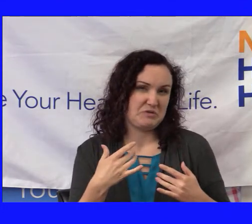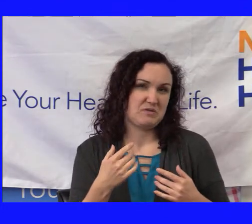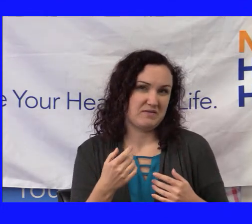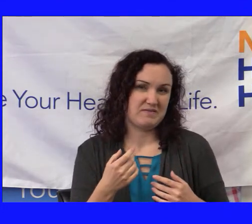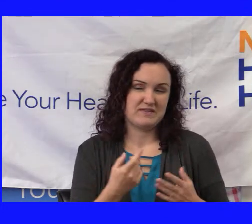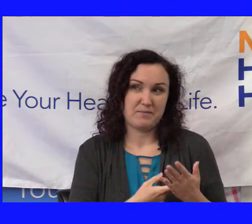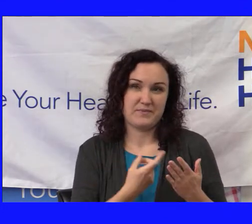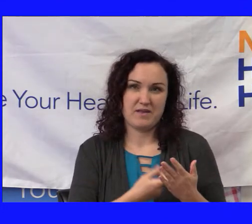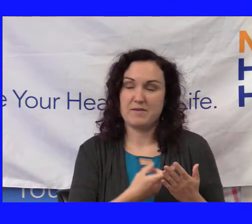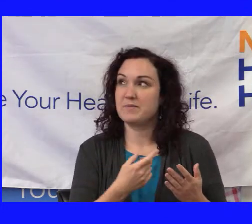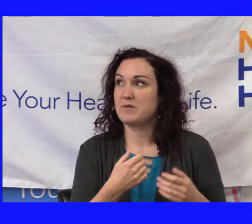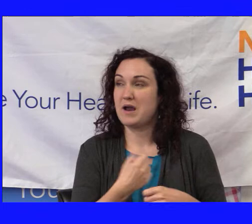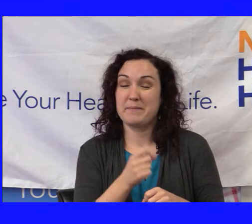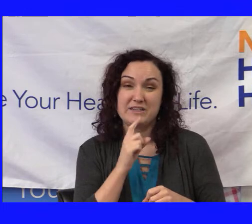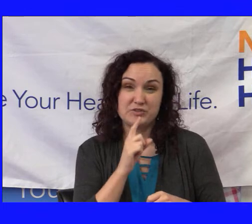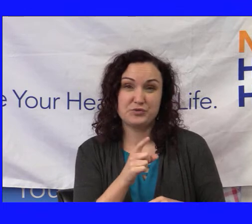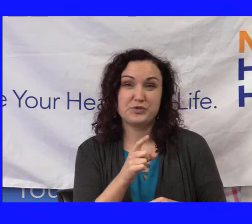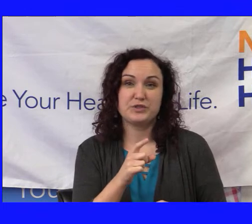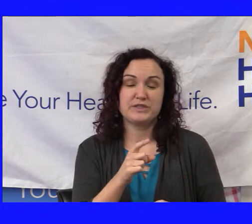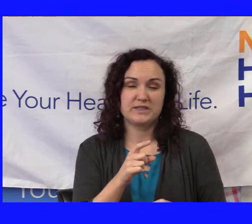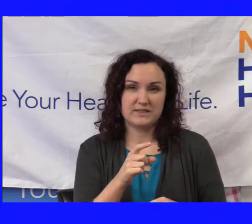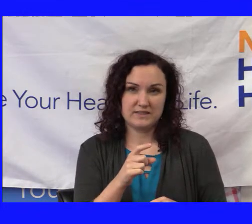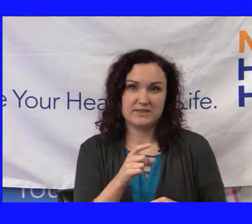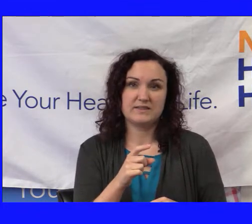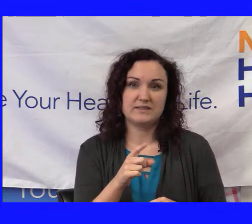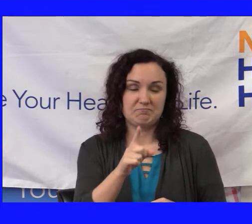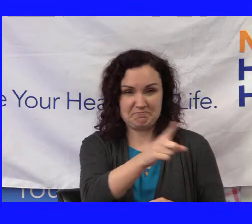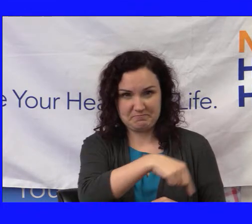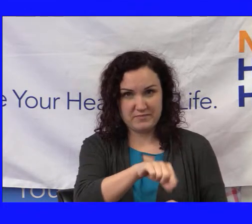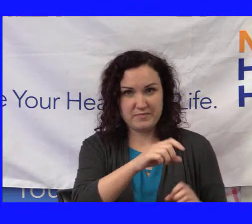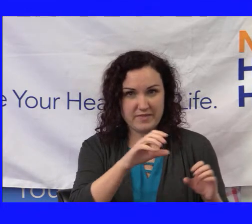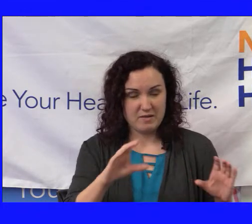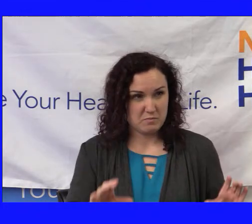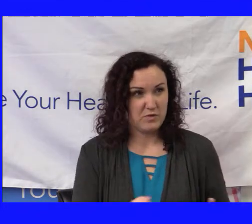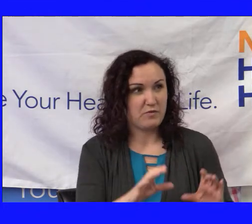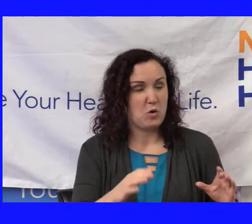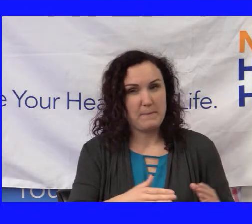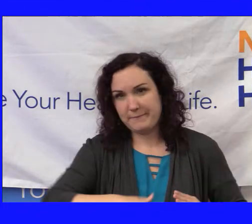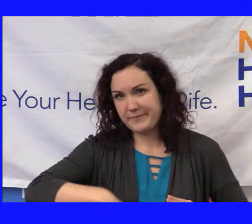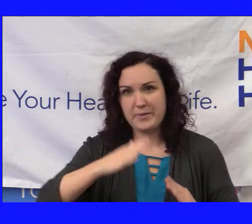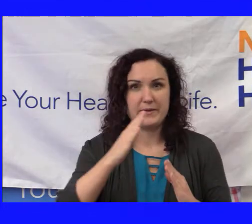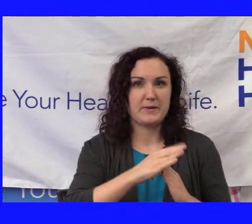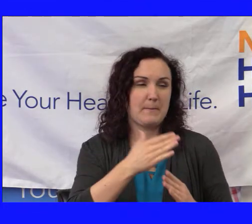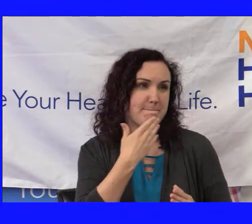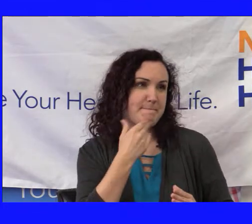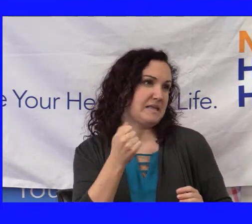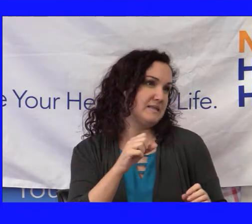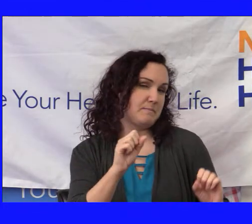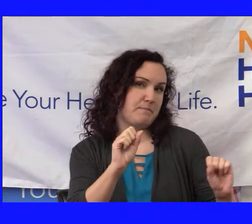and making sure that they're able to perform to the best of their ability.